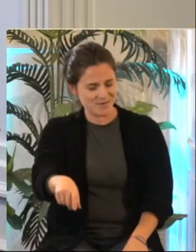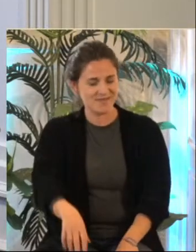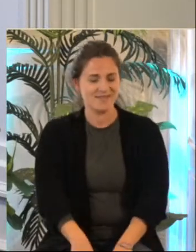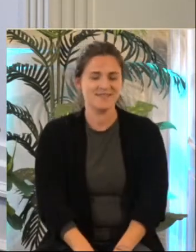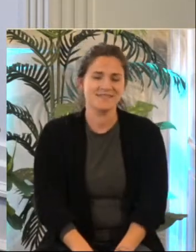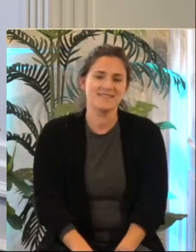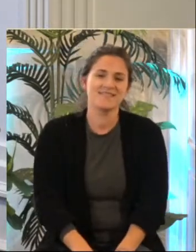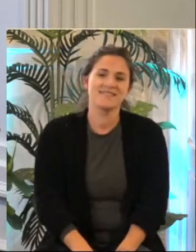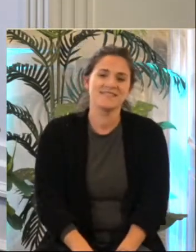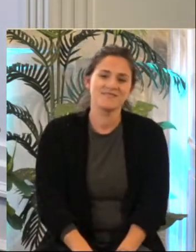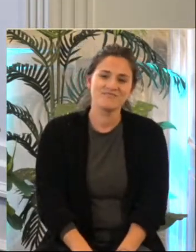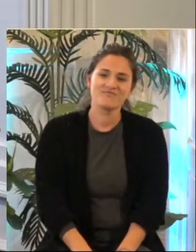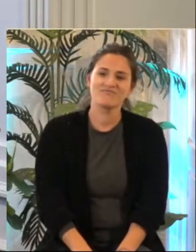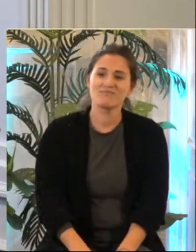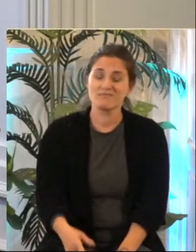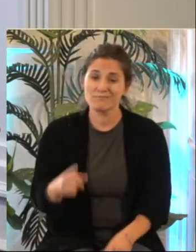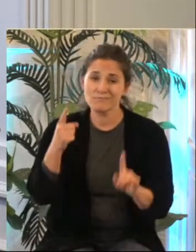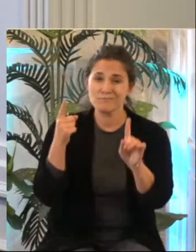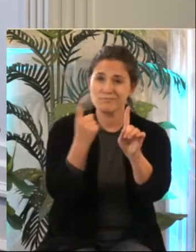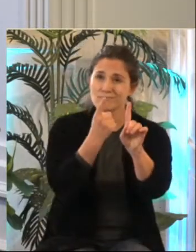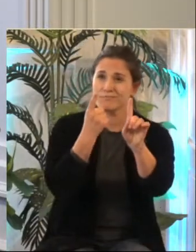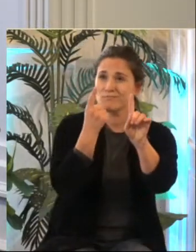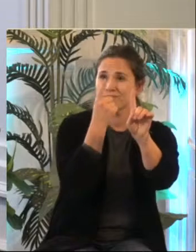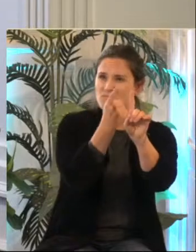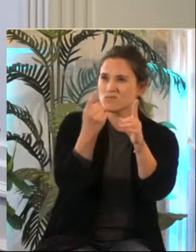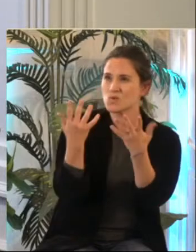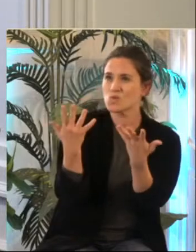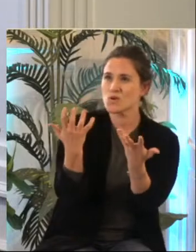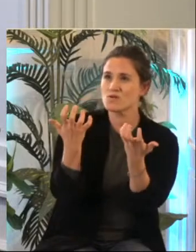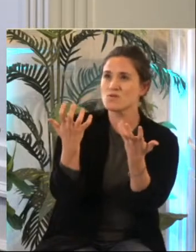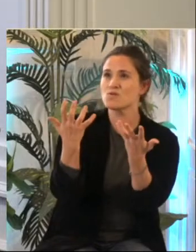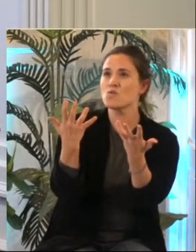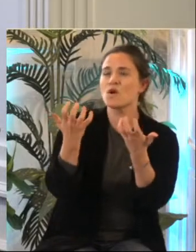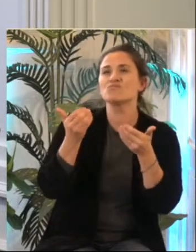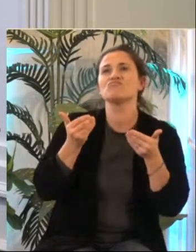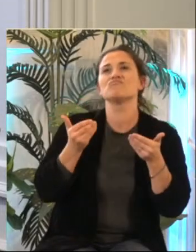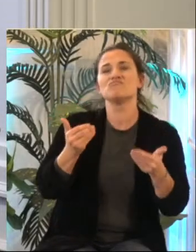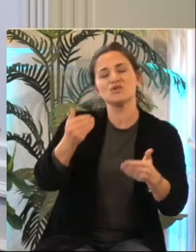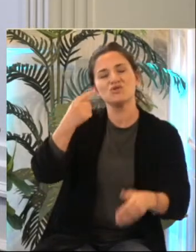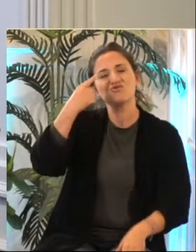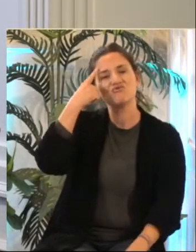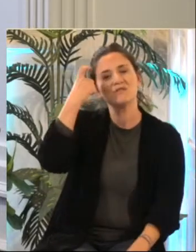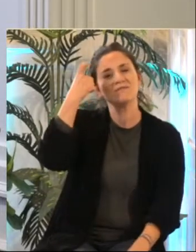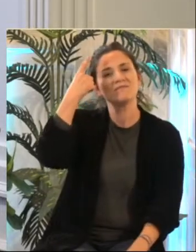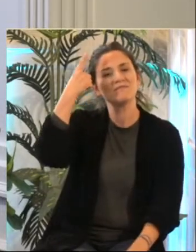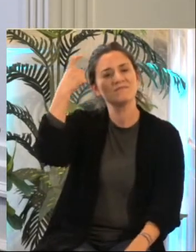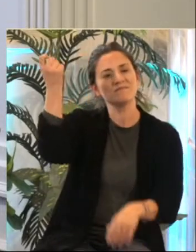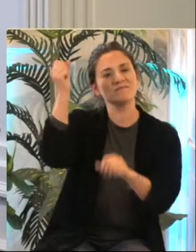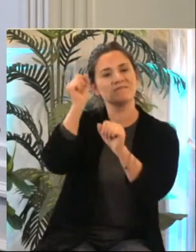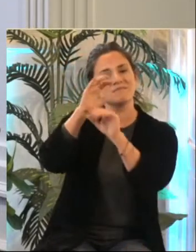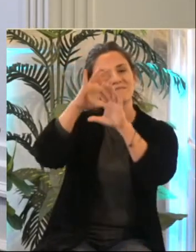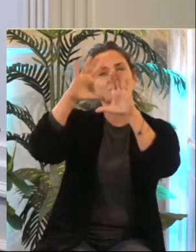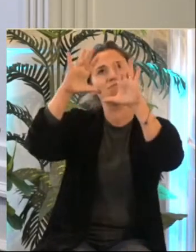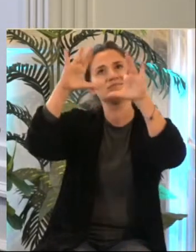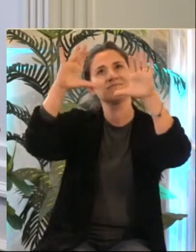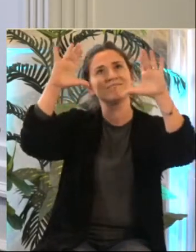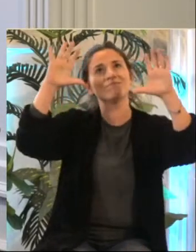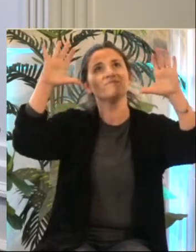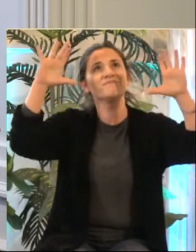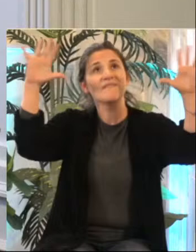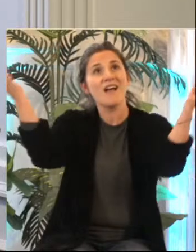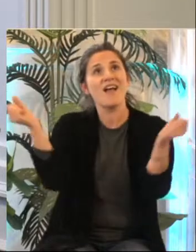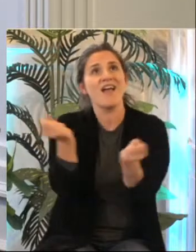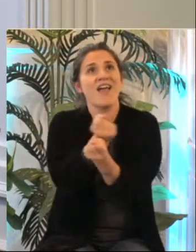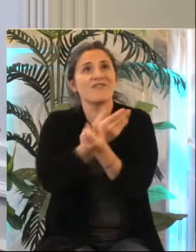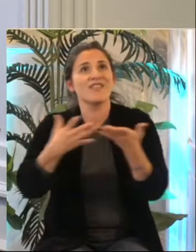I wish I could do all the things I can